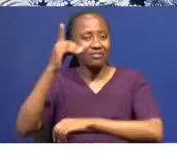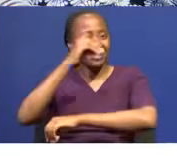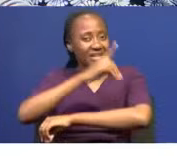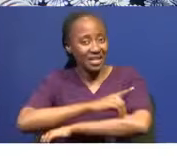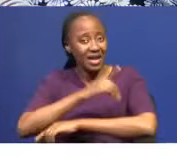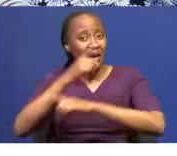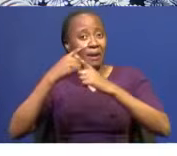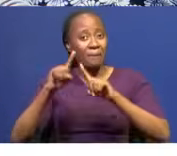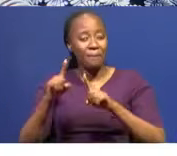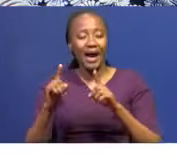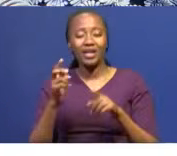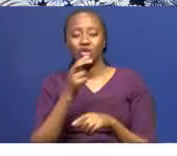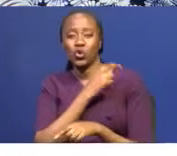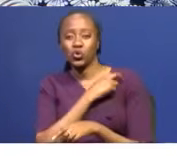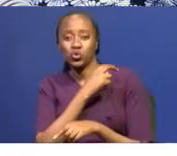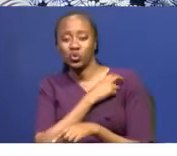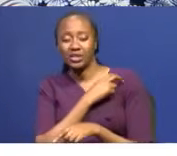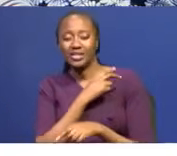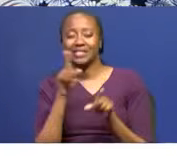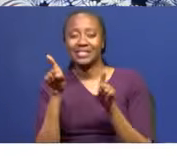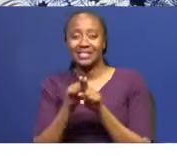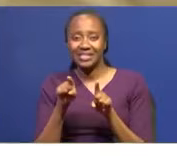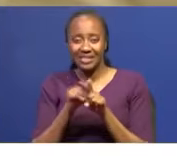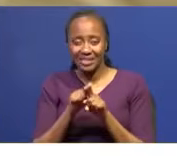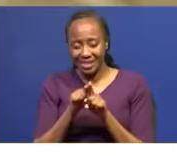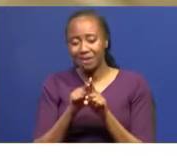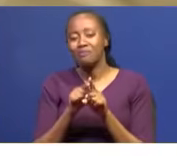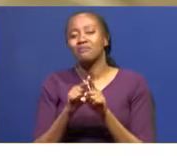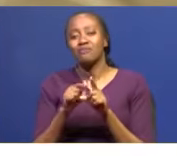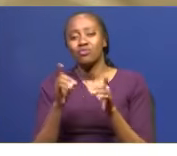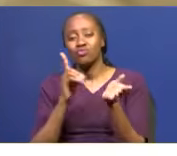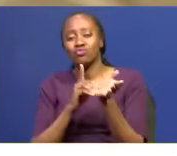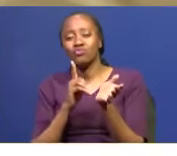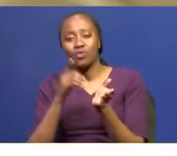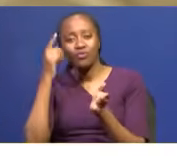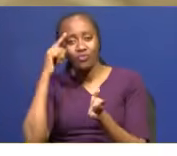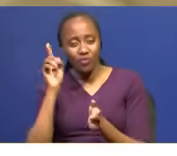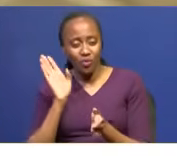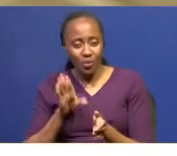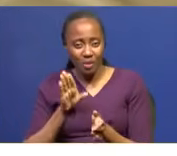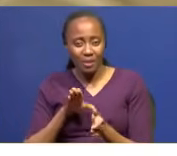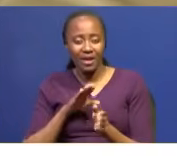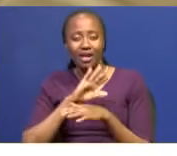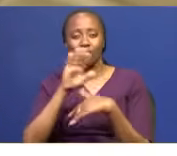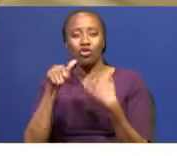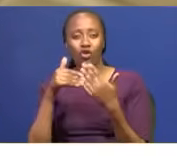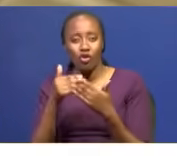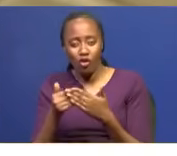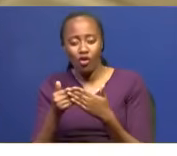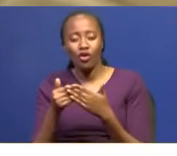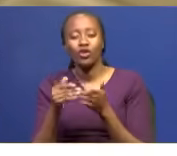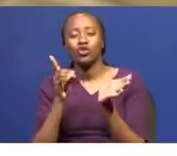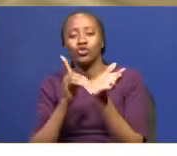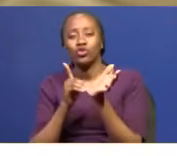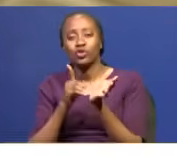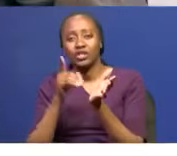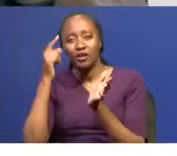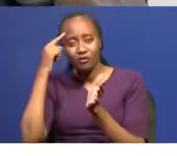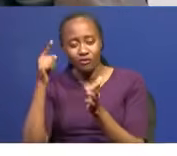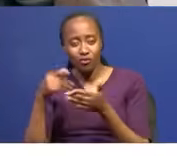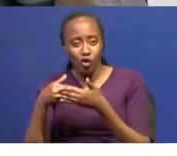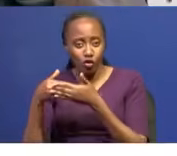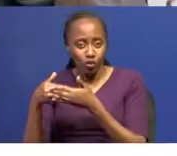Mwana, consultant obstetrician gynecologist and president of the Kenya Obstetrics and Gynecology Society,